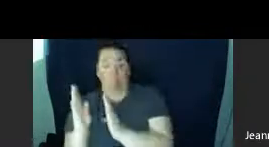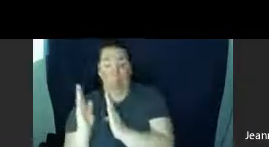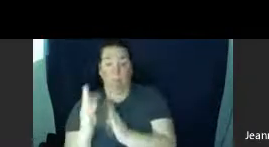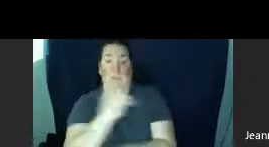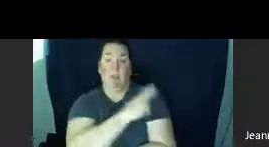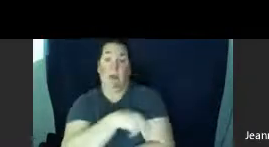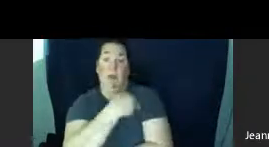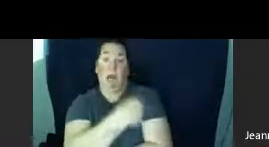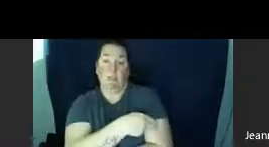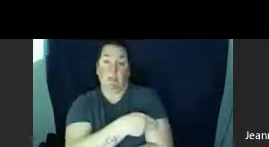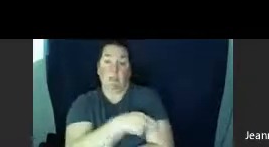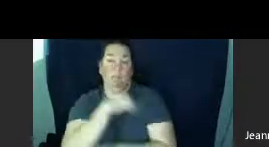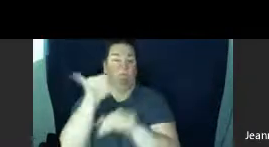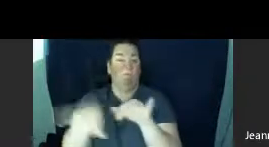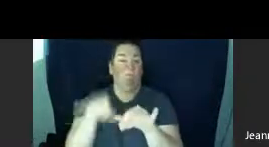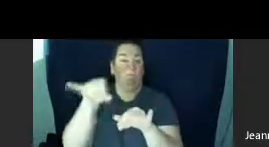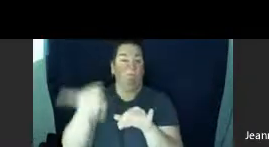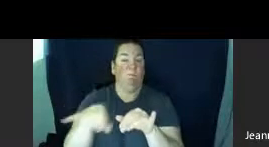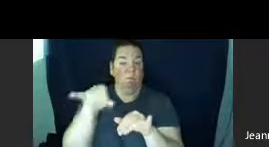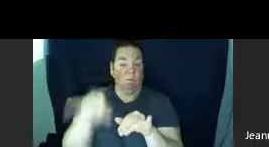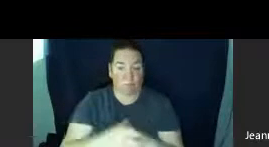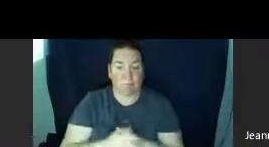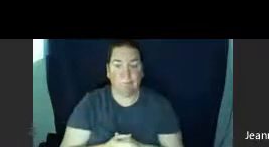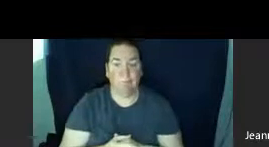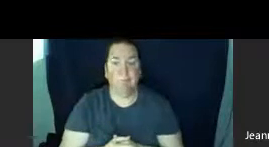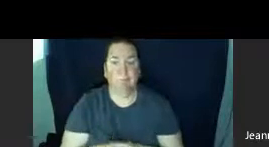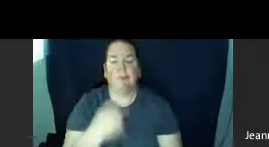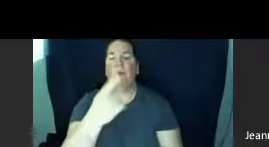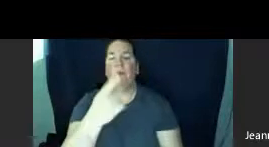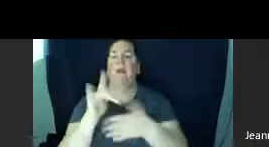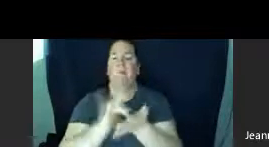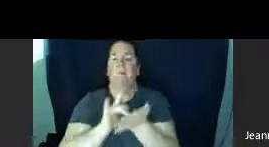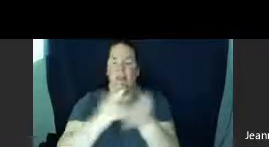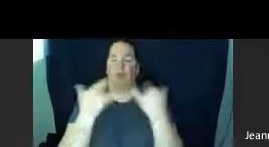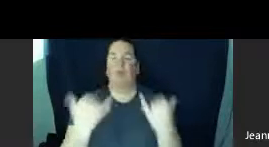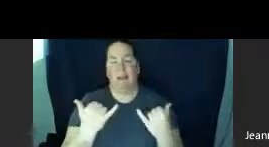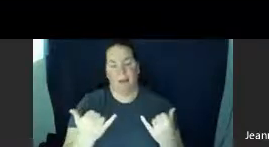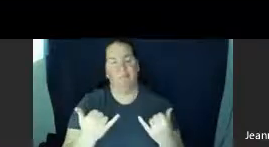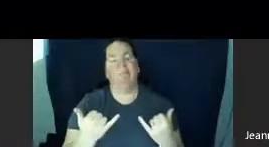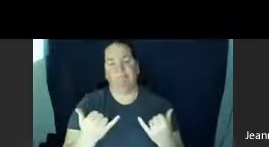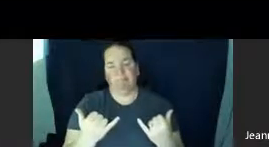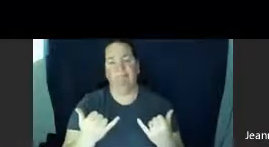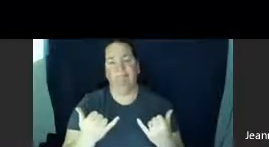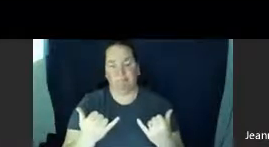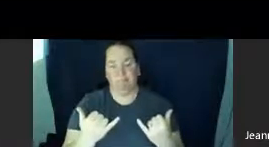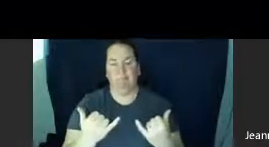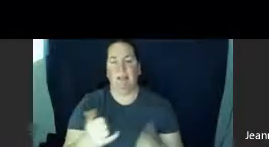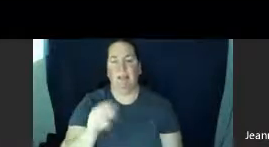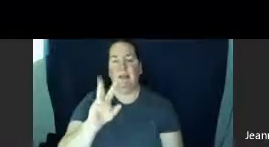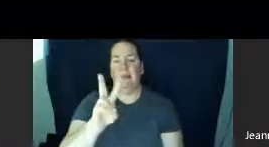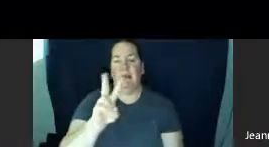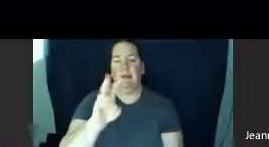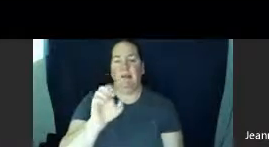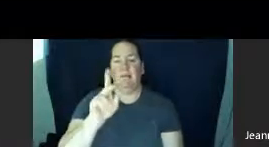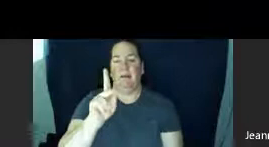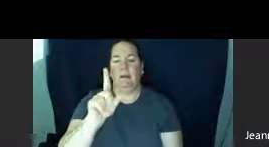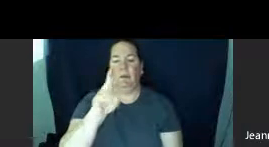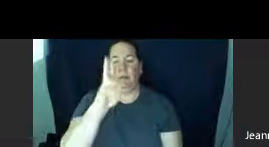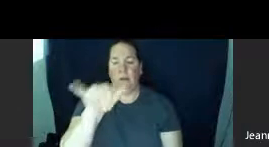gets hospitalized. There's only one drug right now that that person would be eligible for, and that's